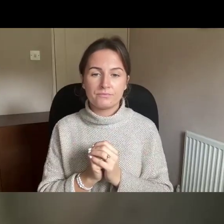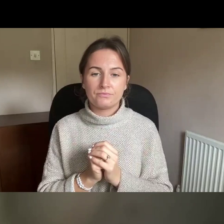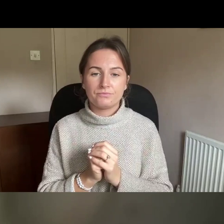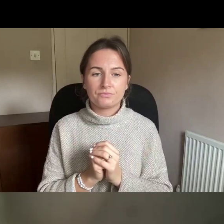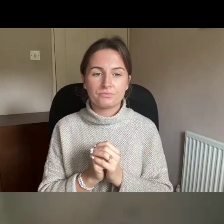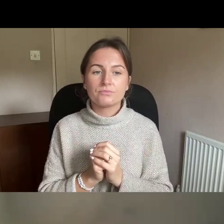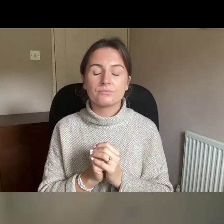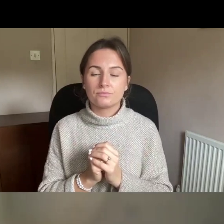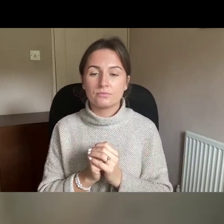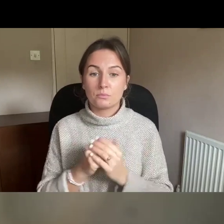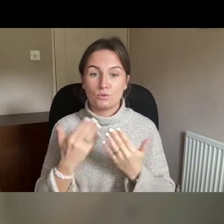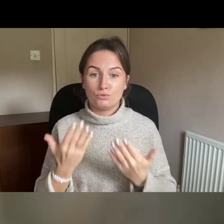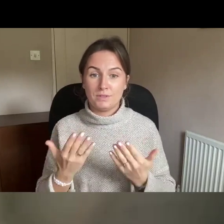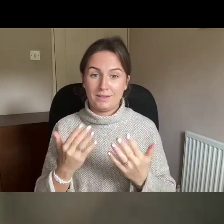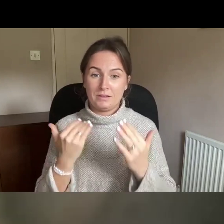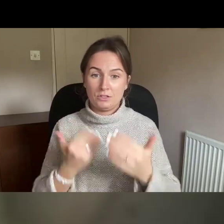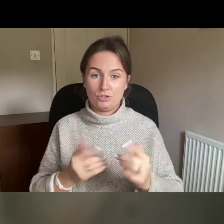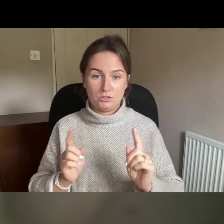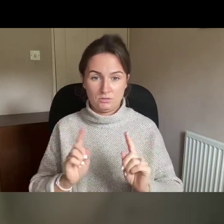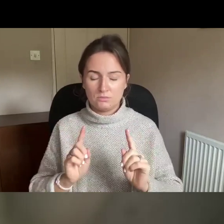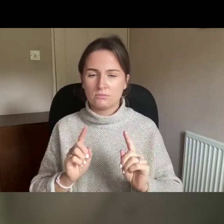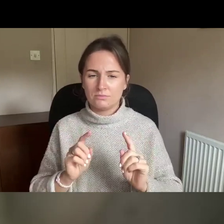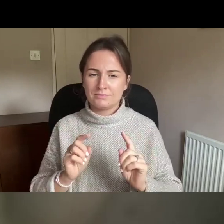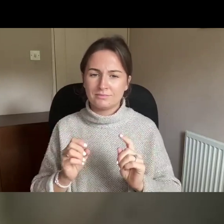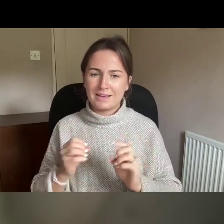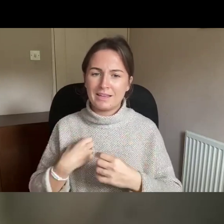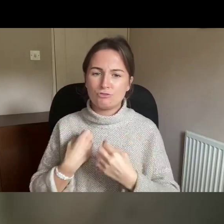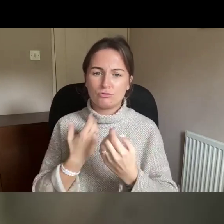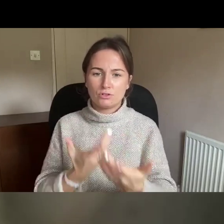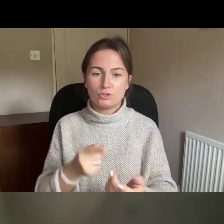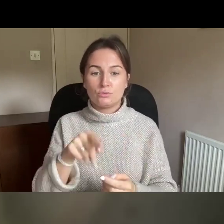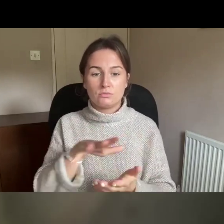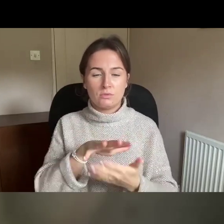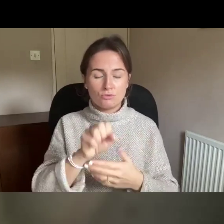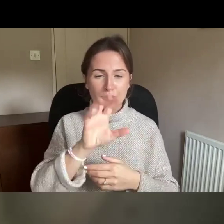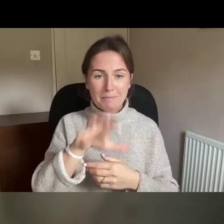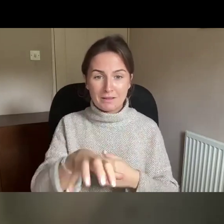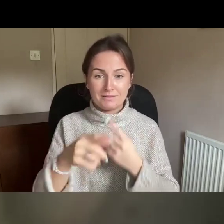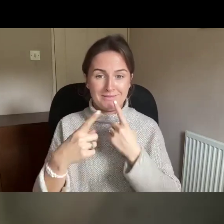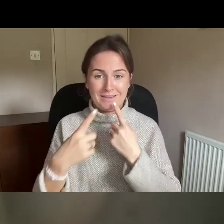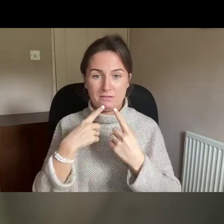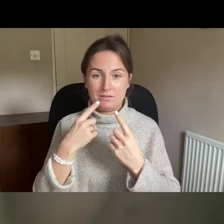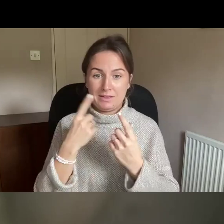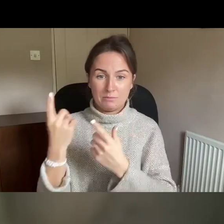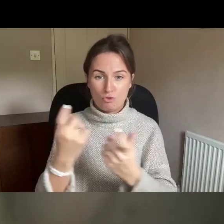So today's session is an introduction to the Culture and Place Data Explorer.